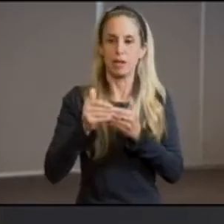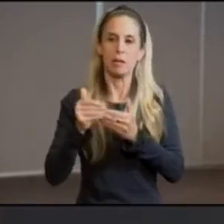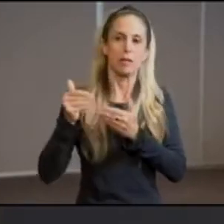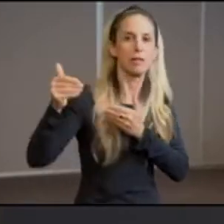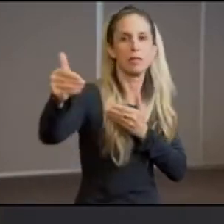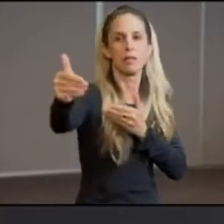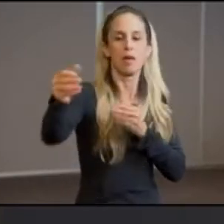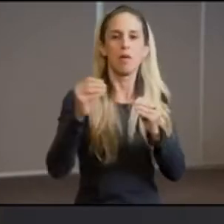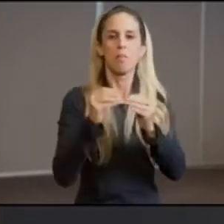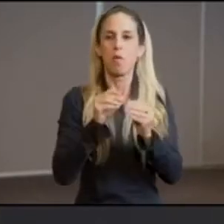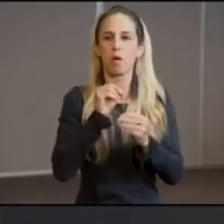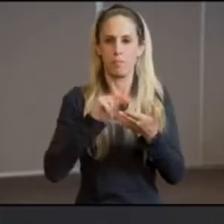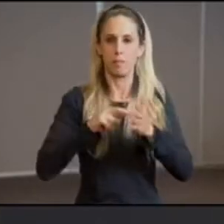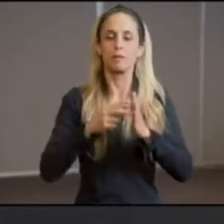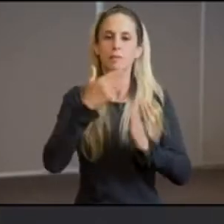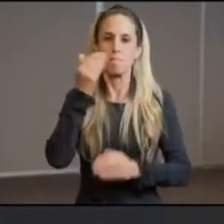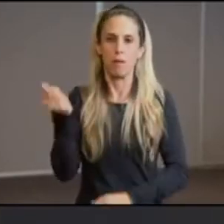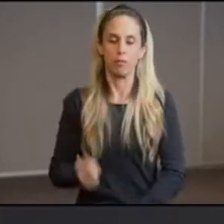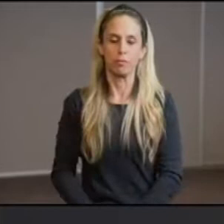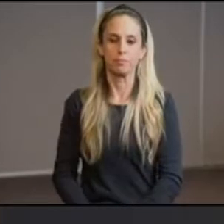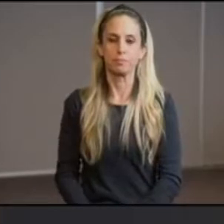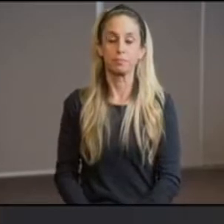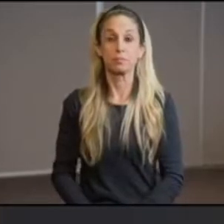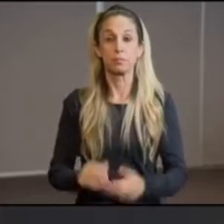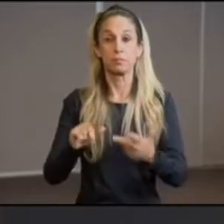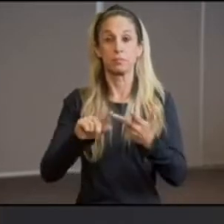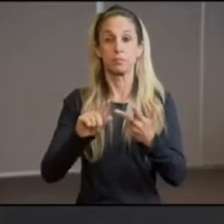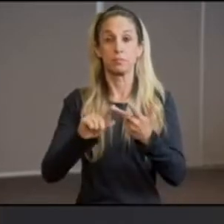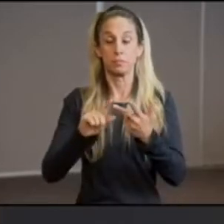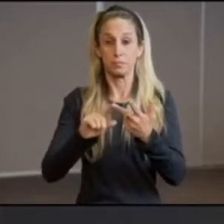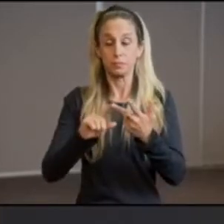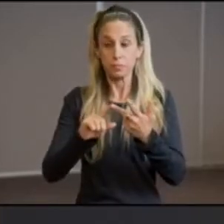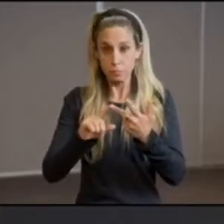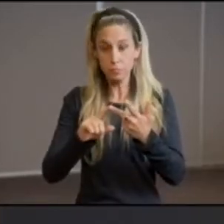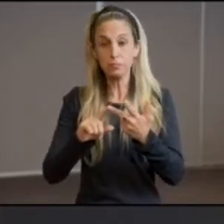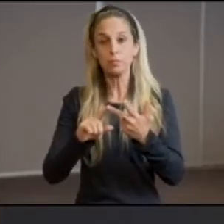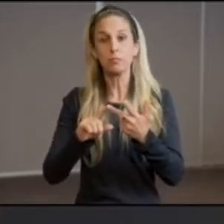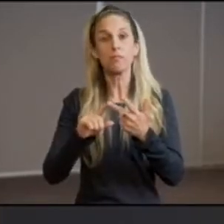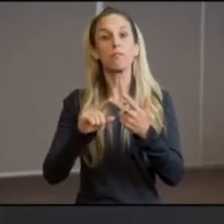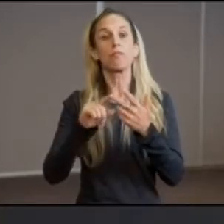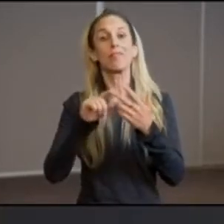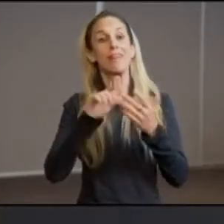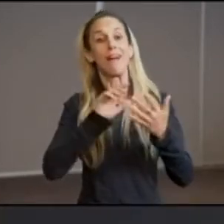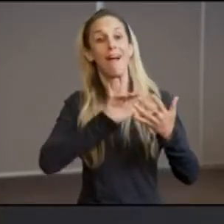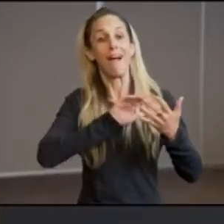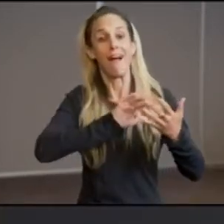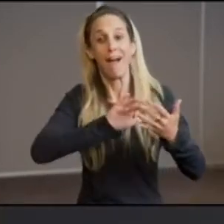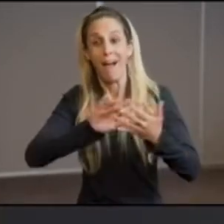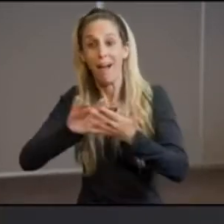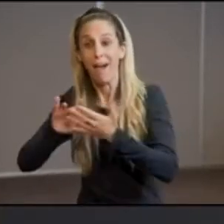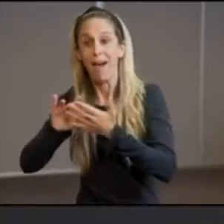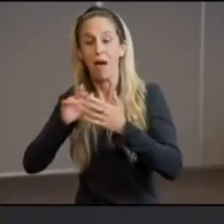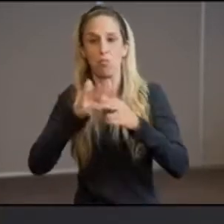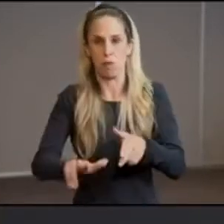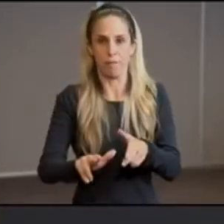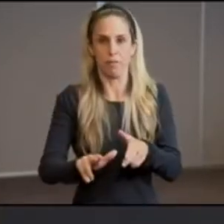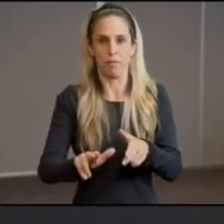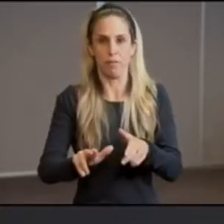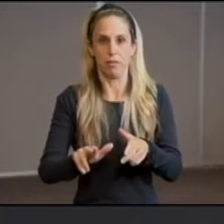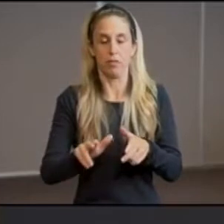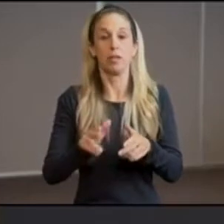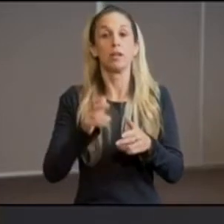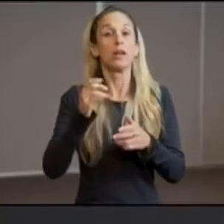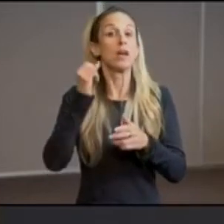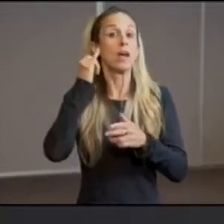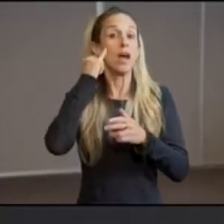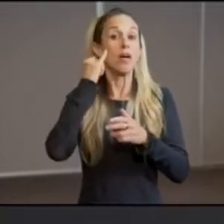is better. Number 3, briefer contacts, safer than longer contacts. So if